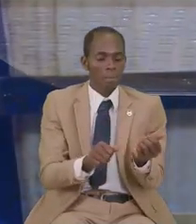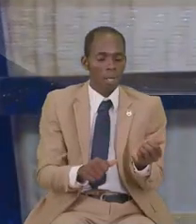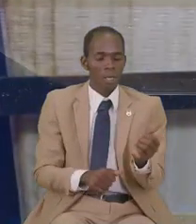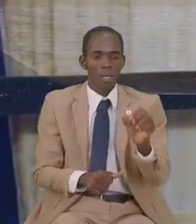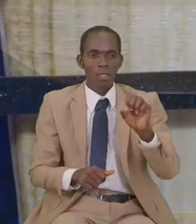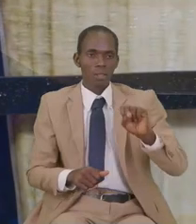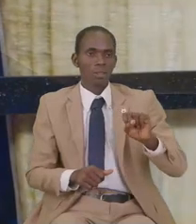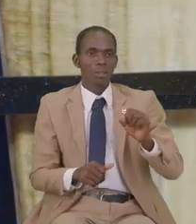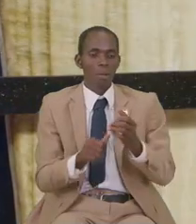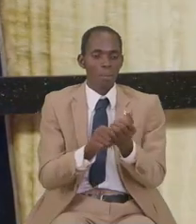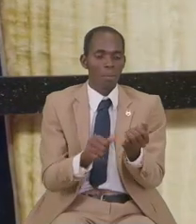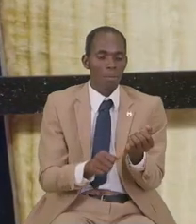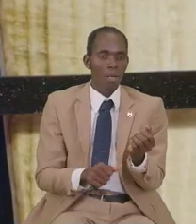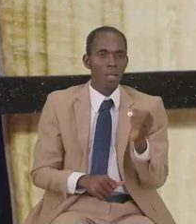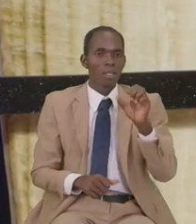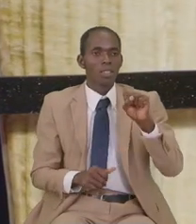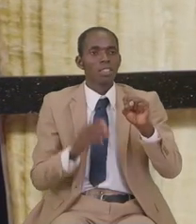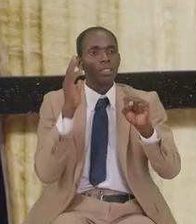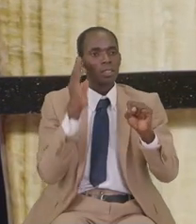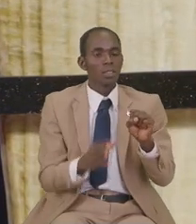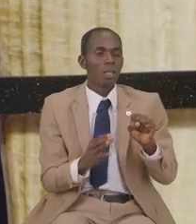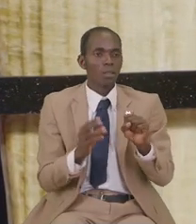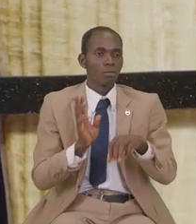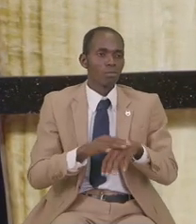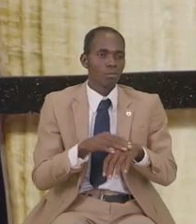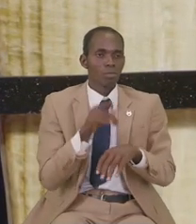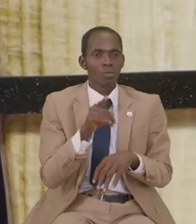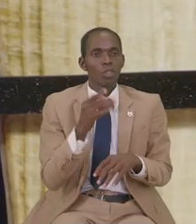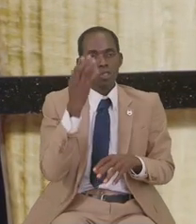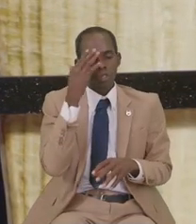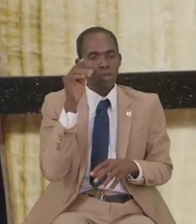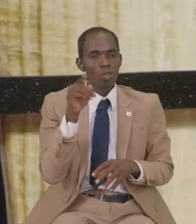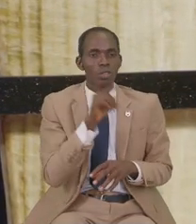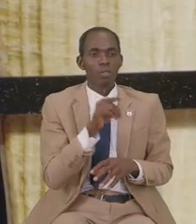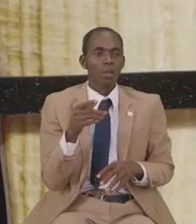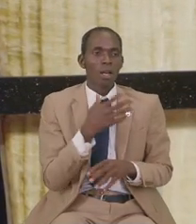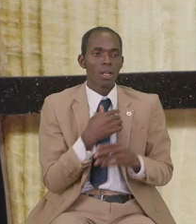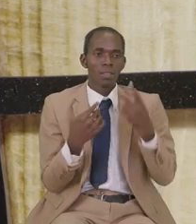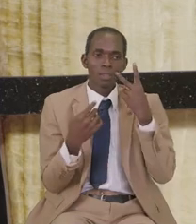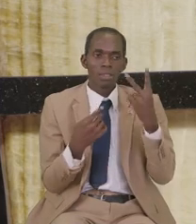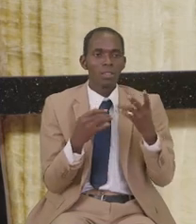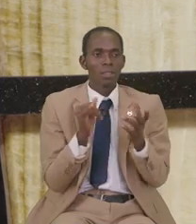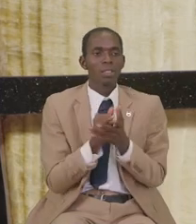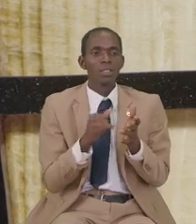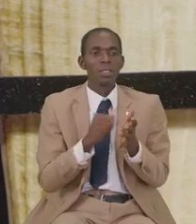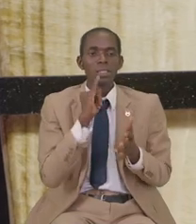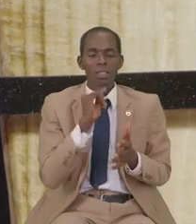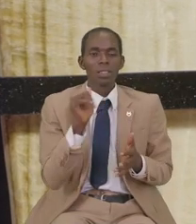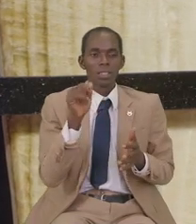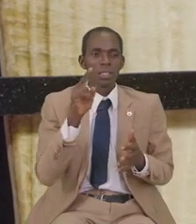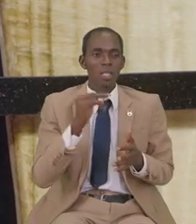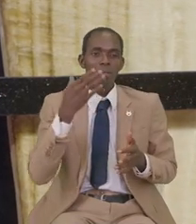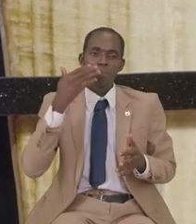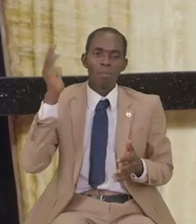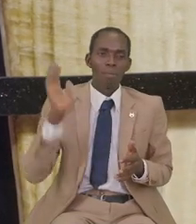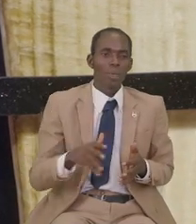your backslidings shall reprove thee. Know therefore and see that it is an evil thing